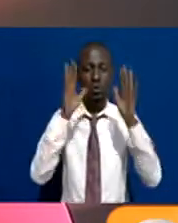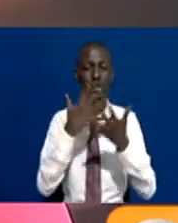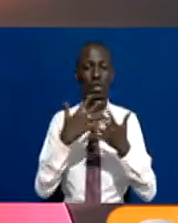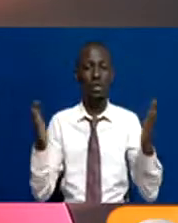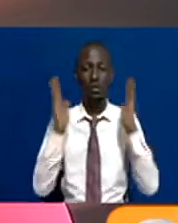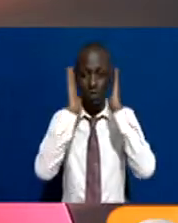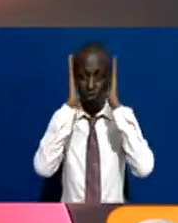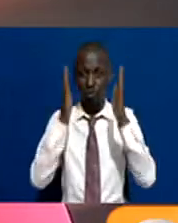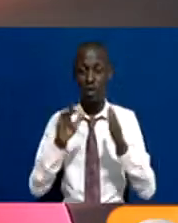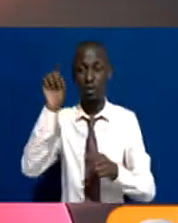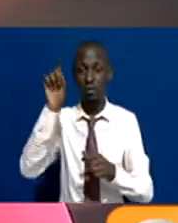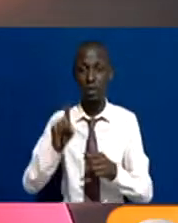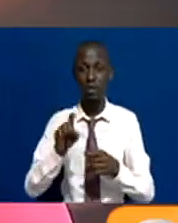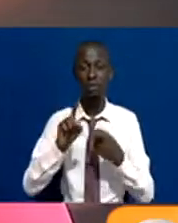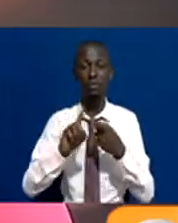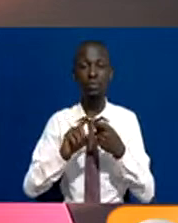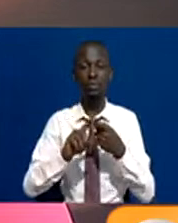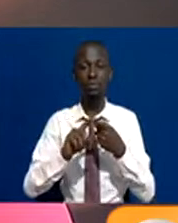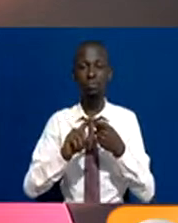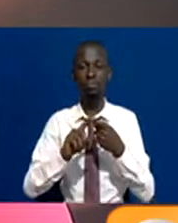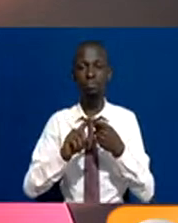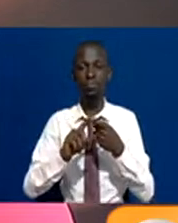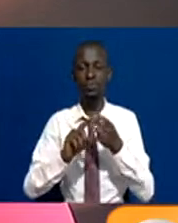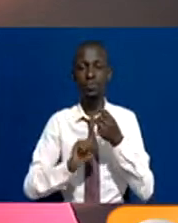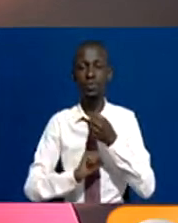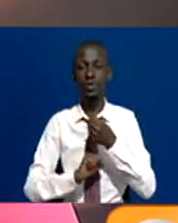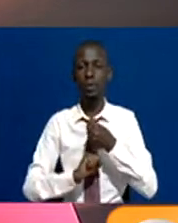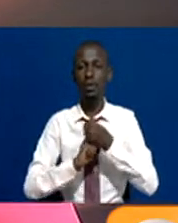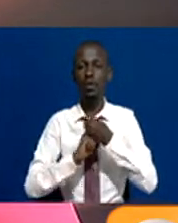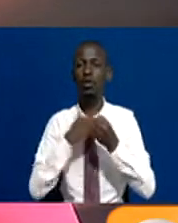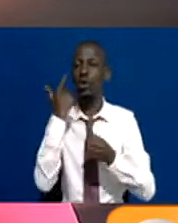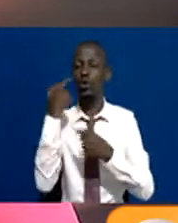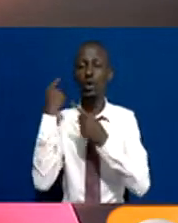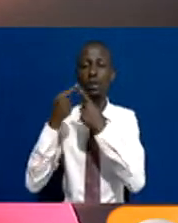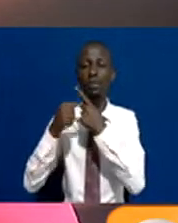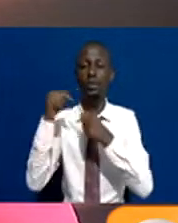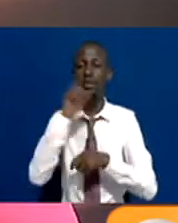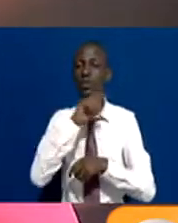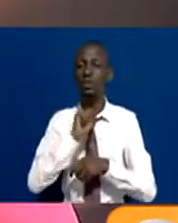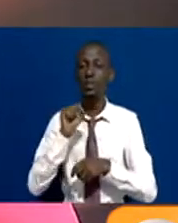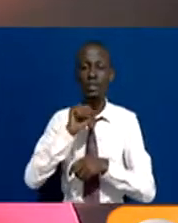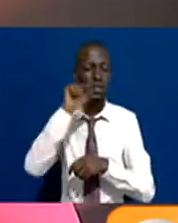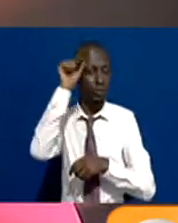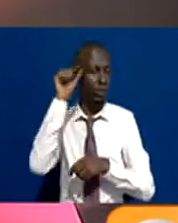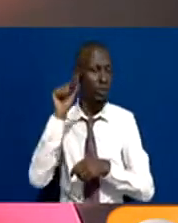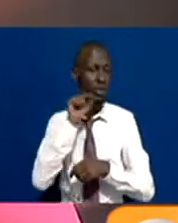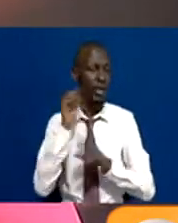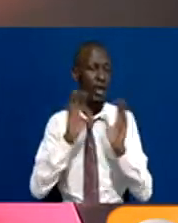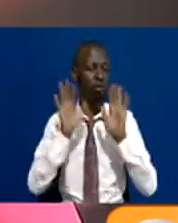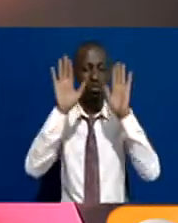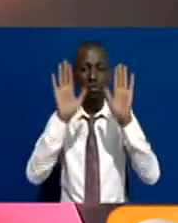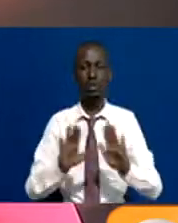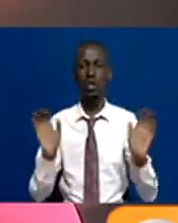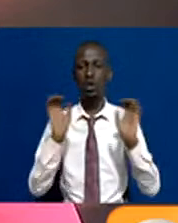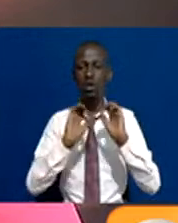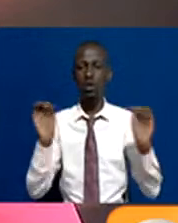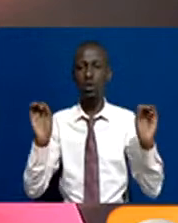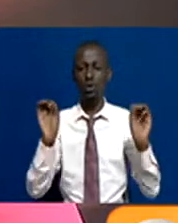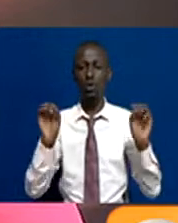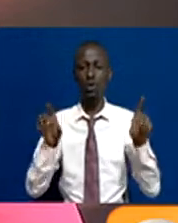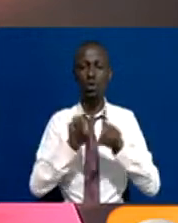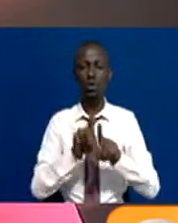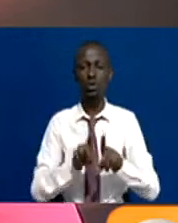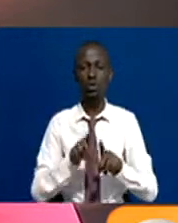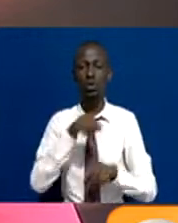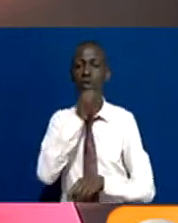to. Number one, the support system of the survivor, whether irrespective of the gender. Mm. And irrespective of